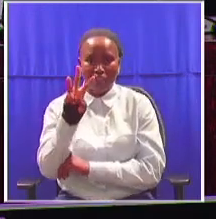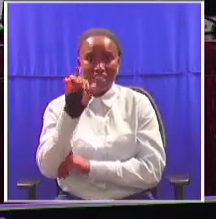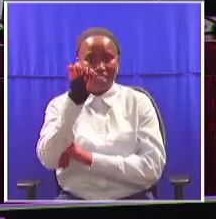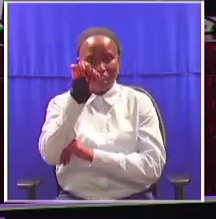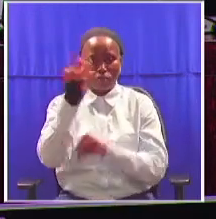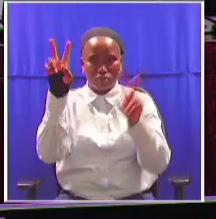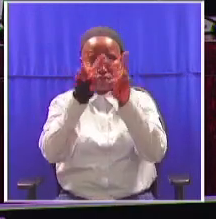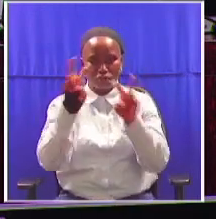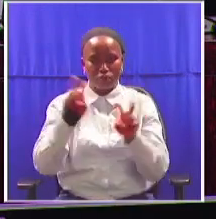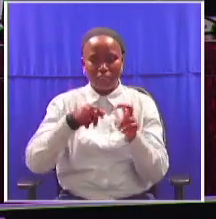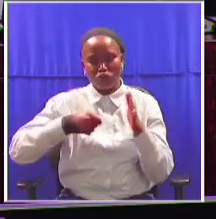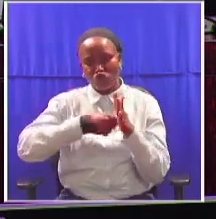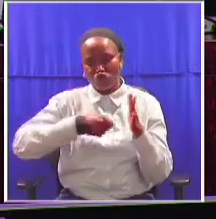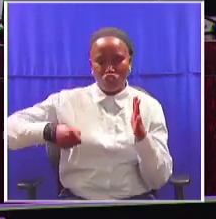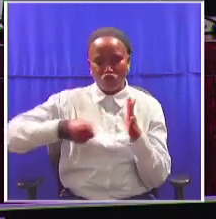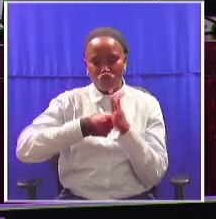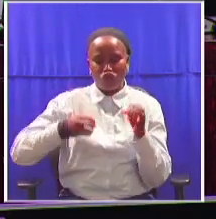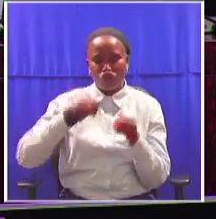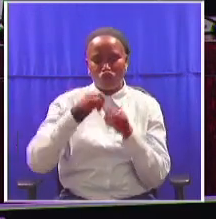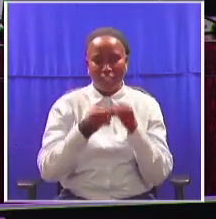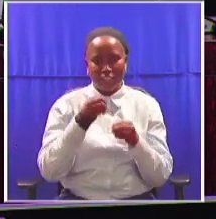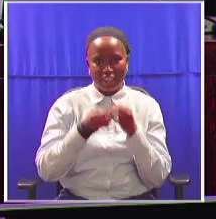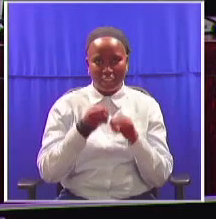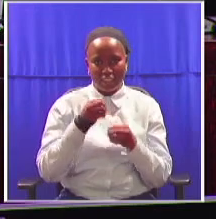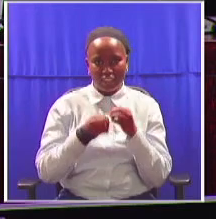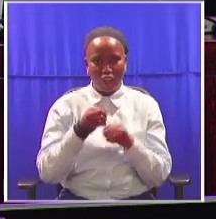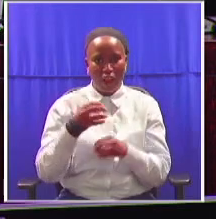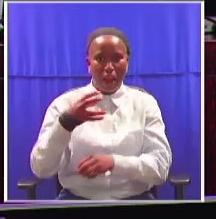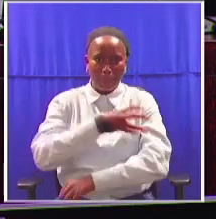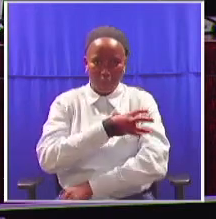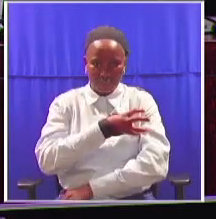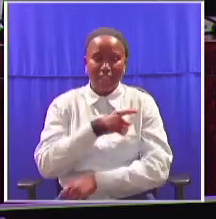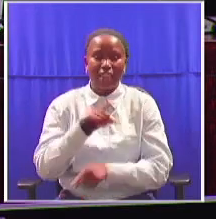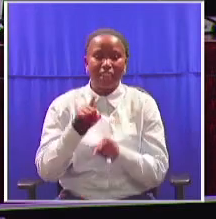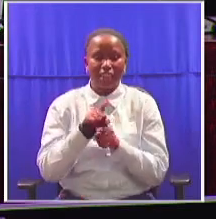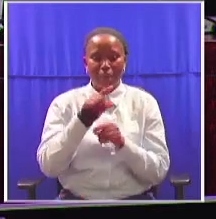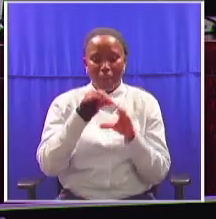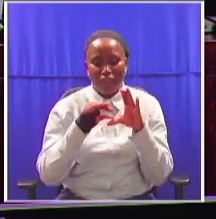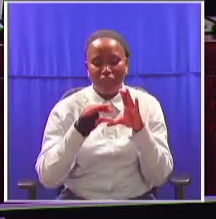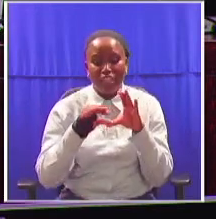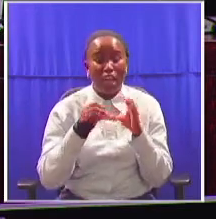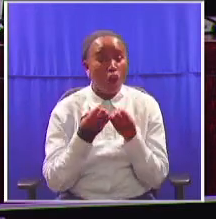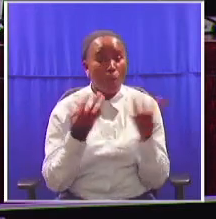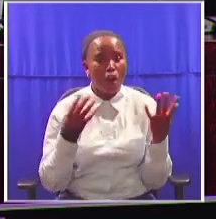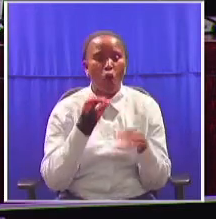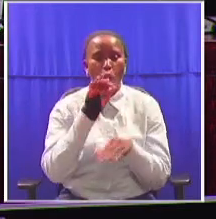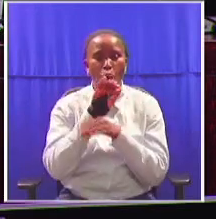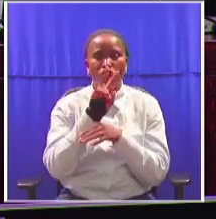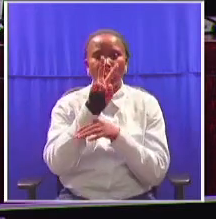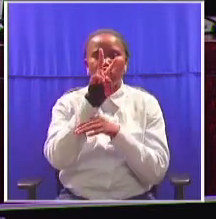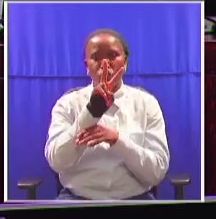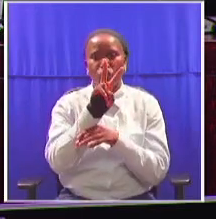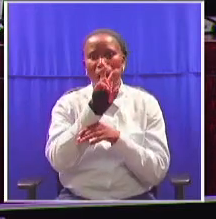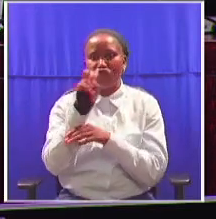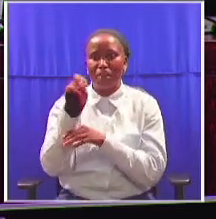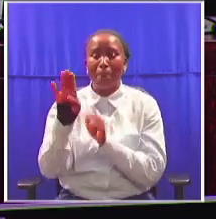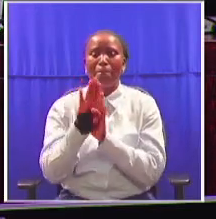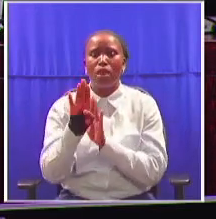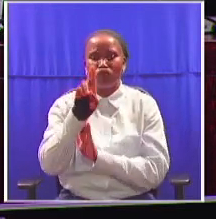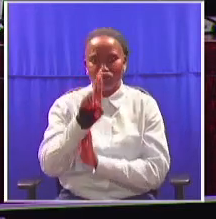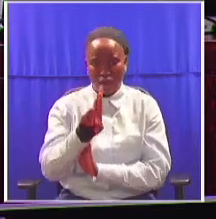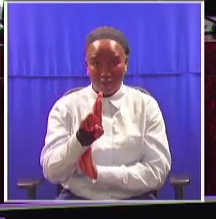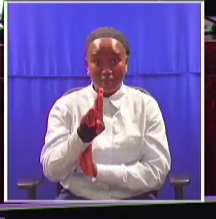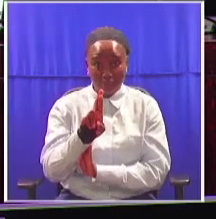capacity and with an investment of over 200 billion rand. The